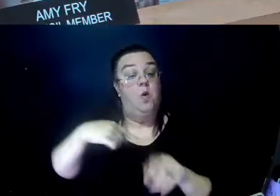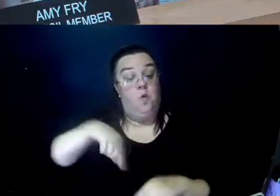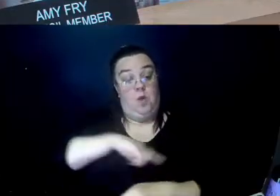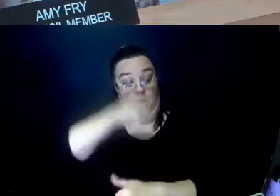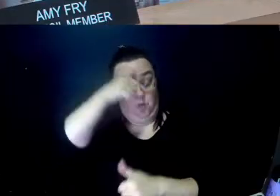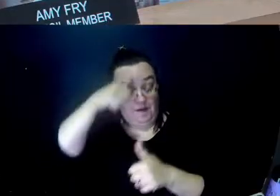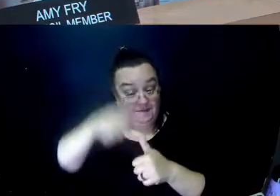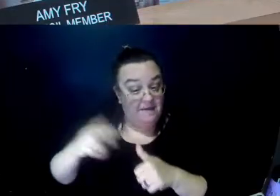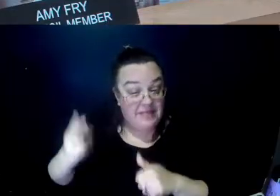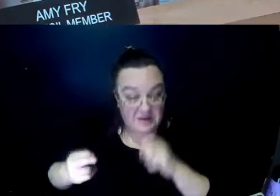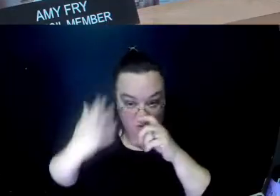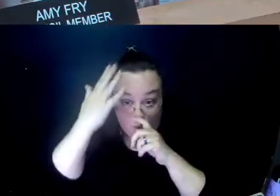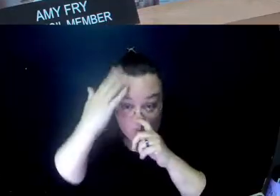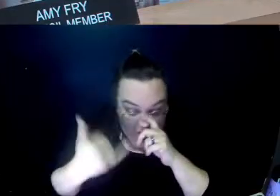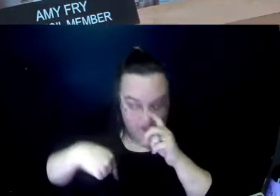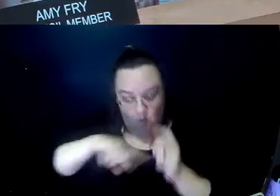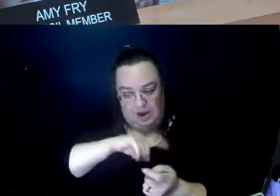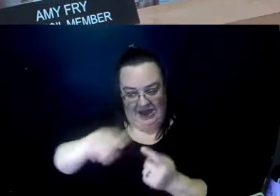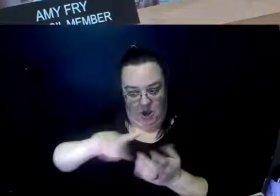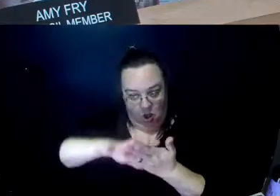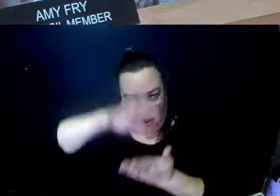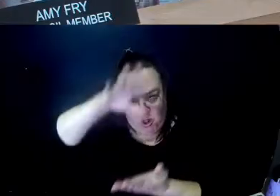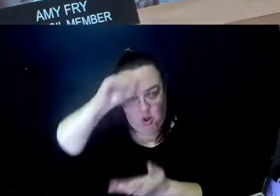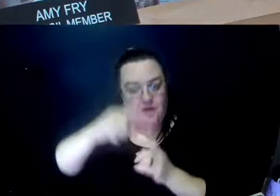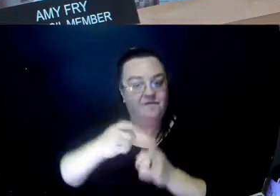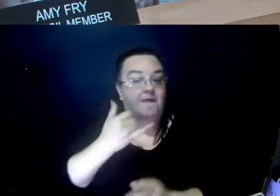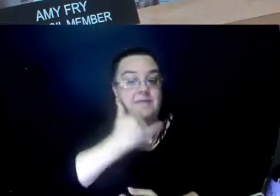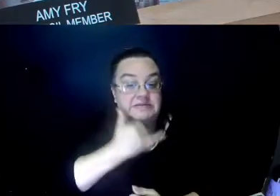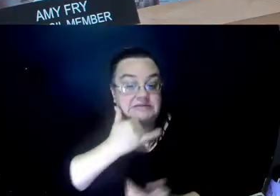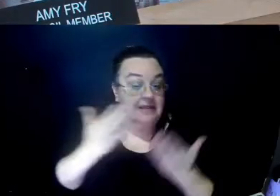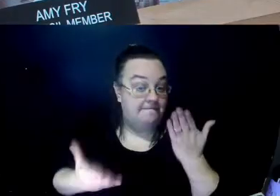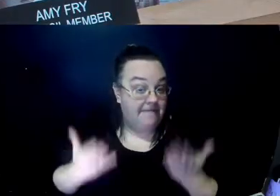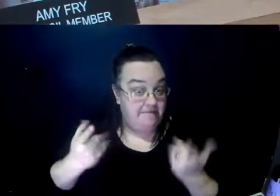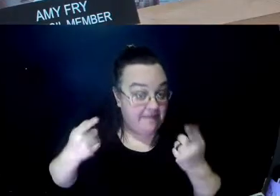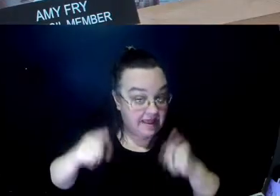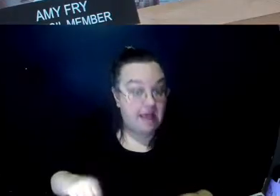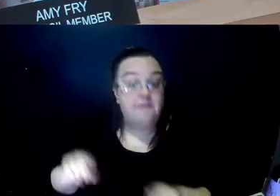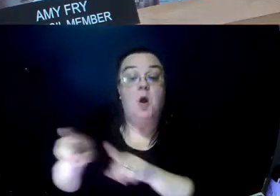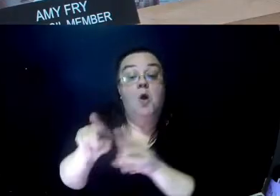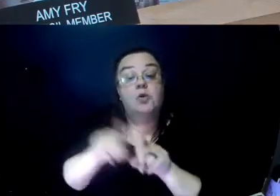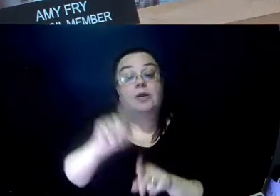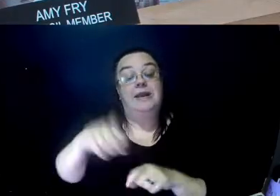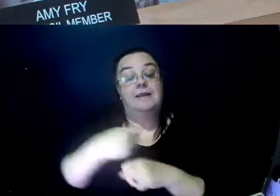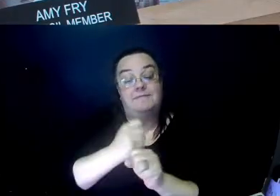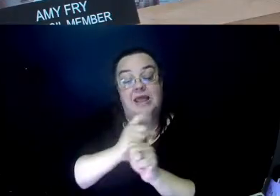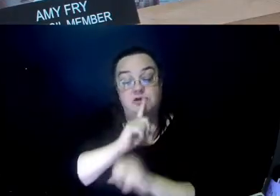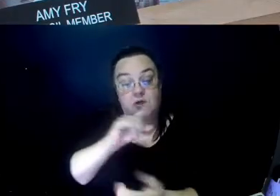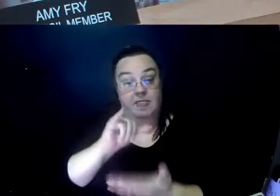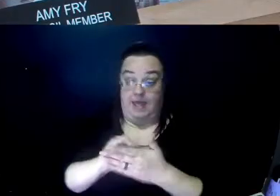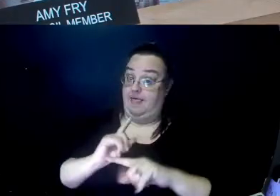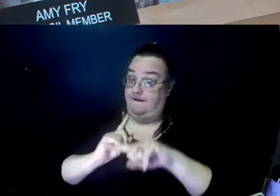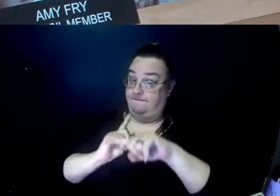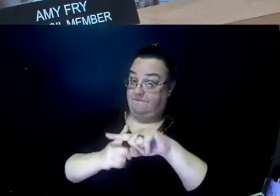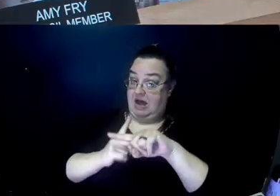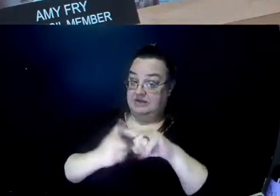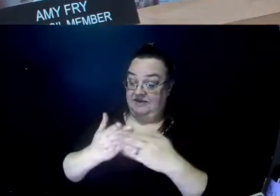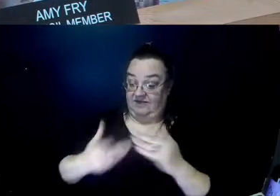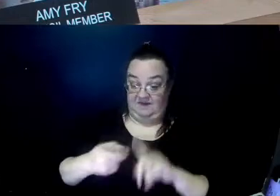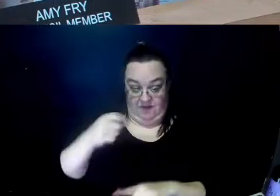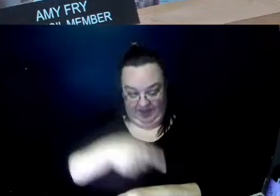because we need to learn from those mistakes that we may have had. We also need to make sure that the positive things that have come from them stay with us